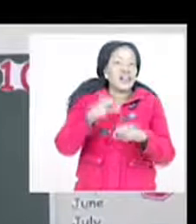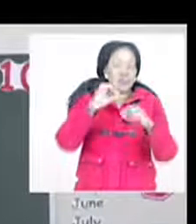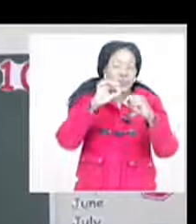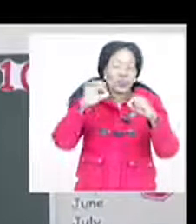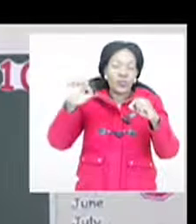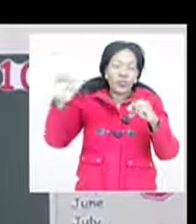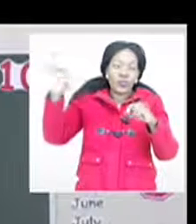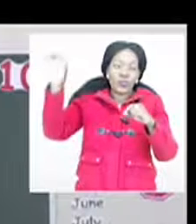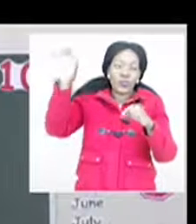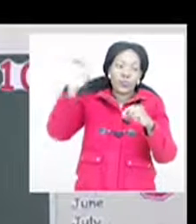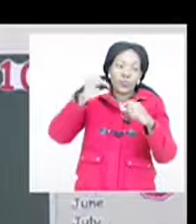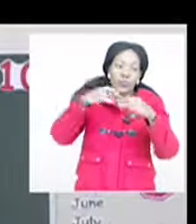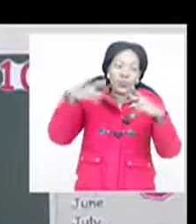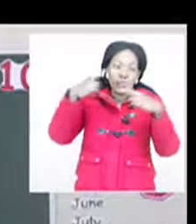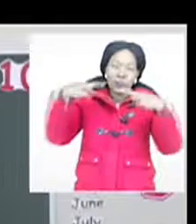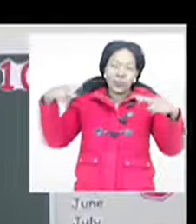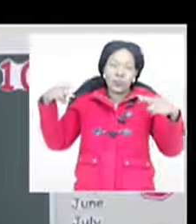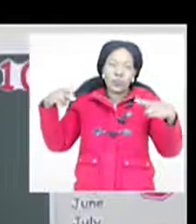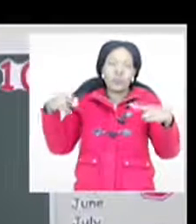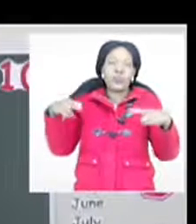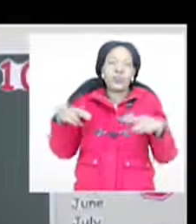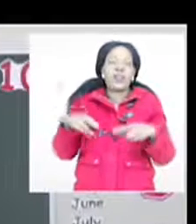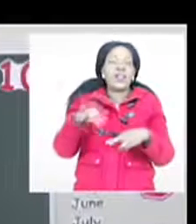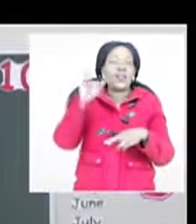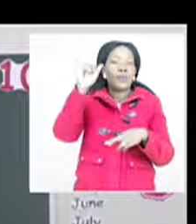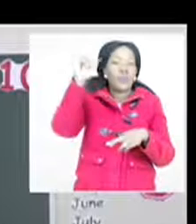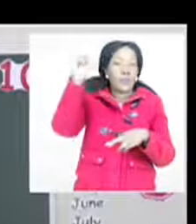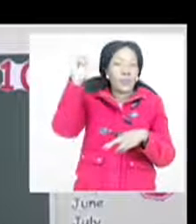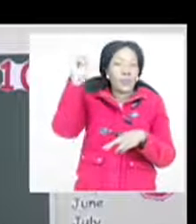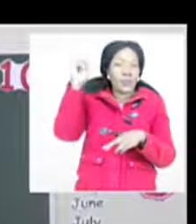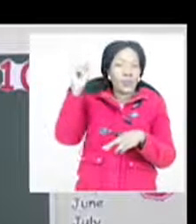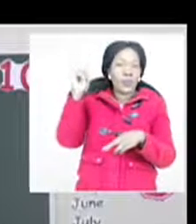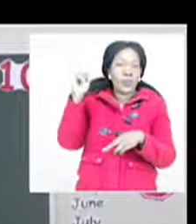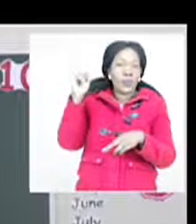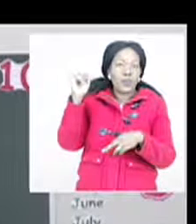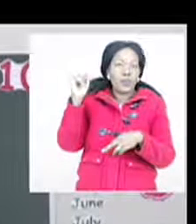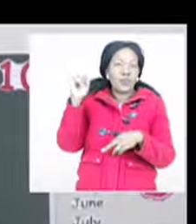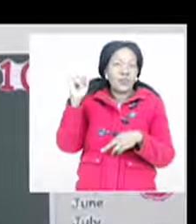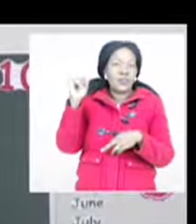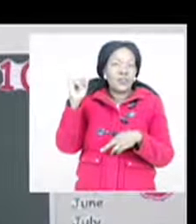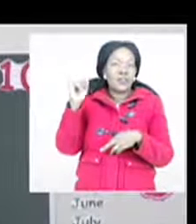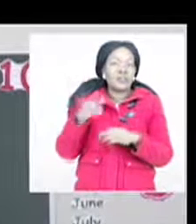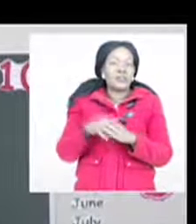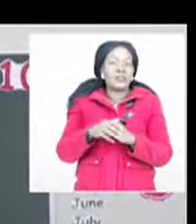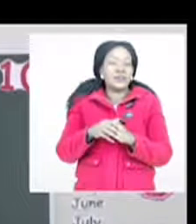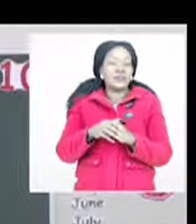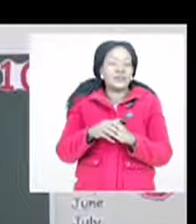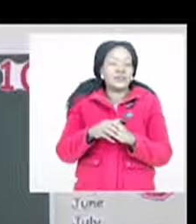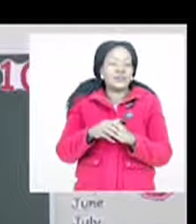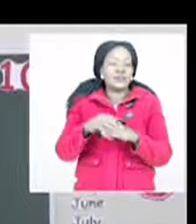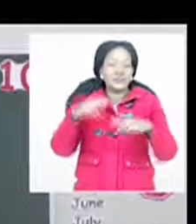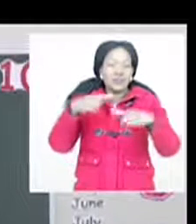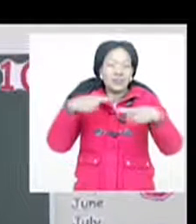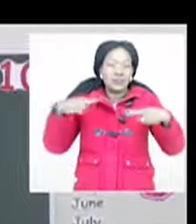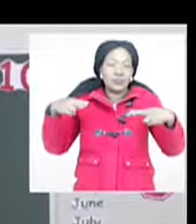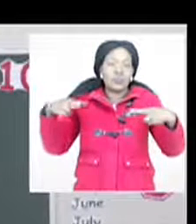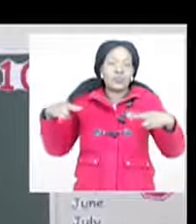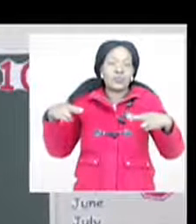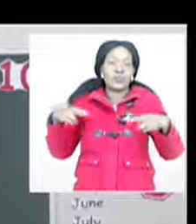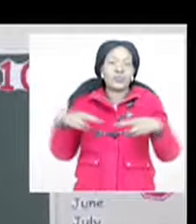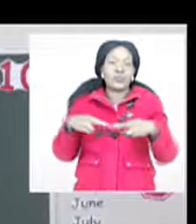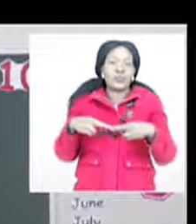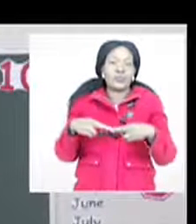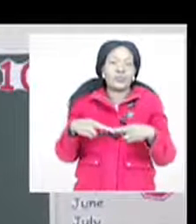I threaded it through Y. A yellow yarn, Y. And I threaded it through